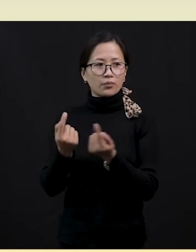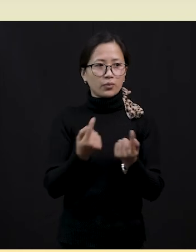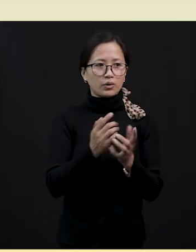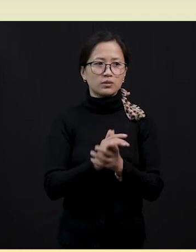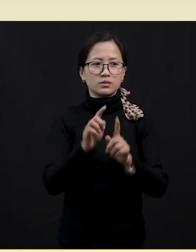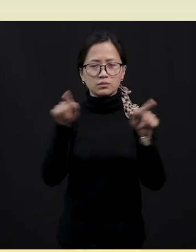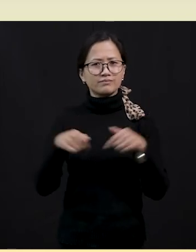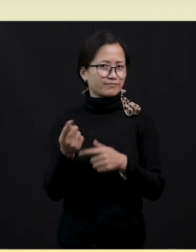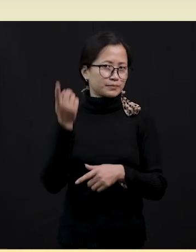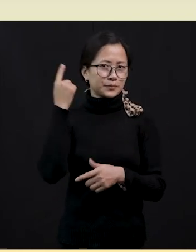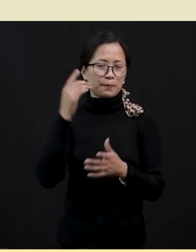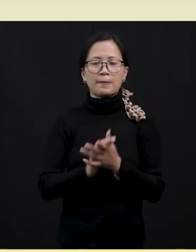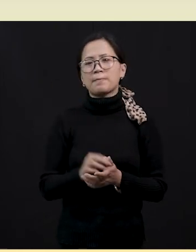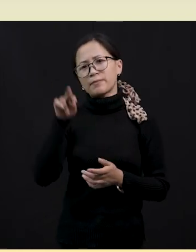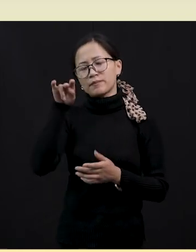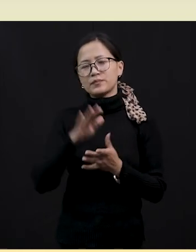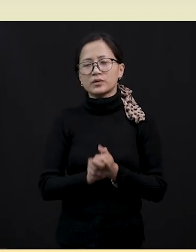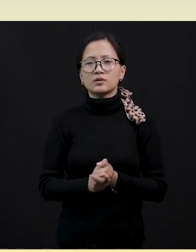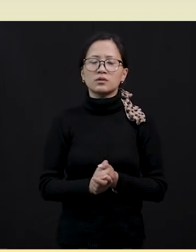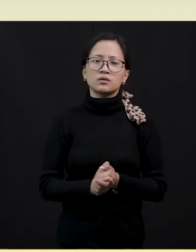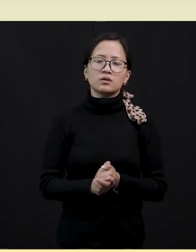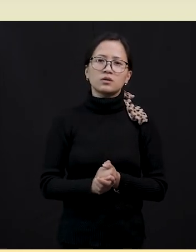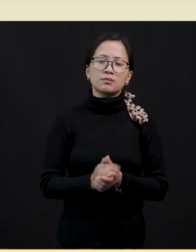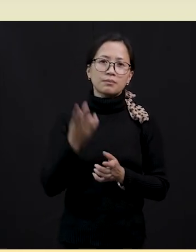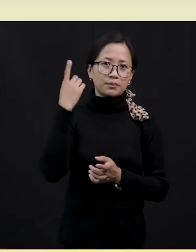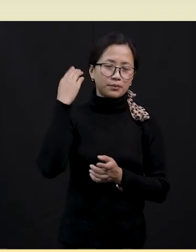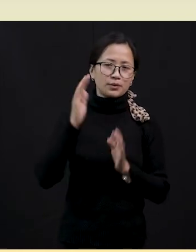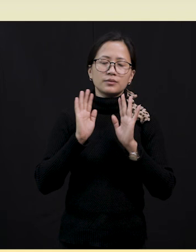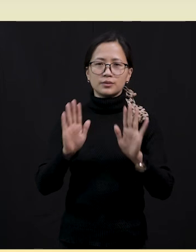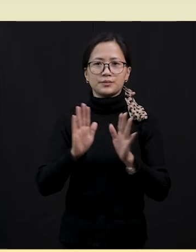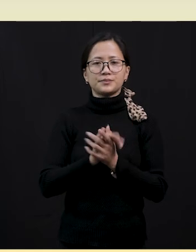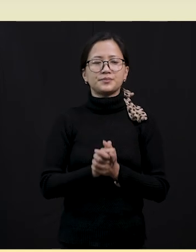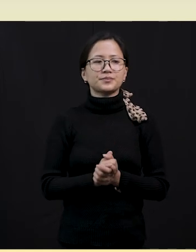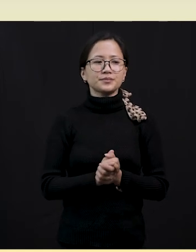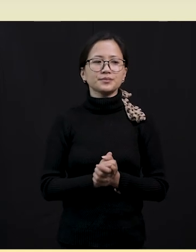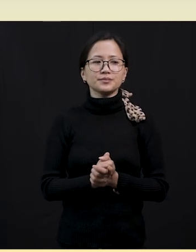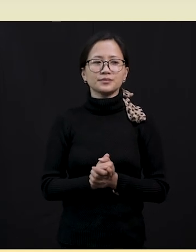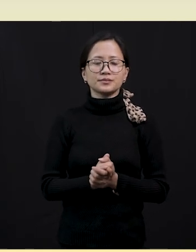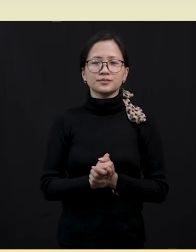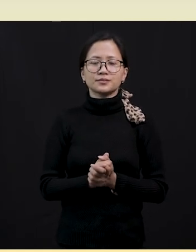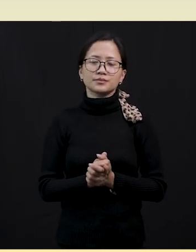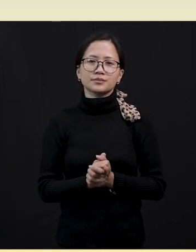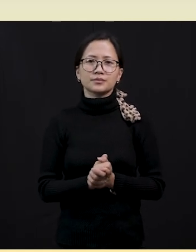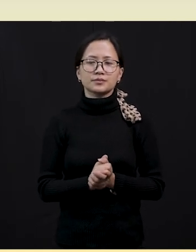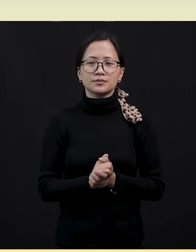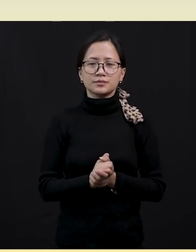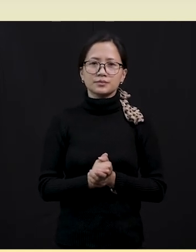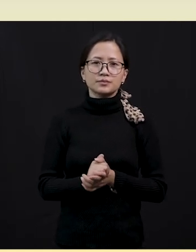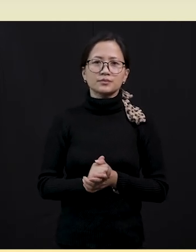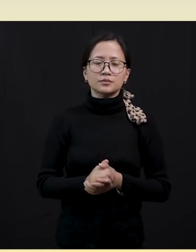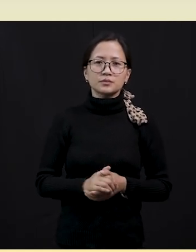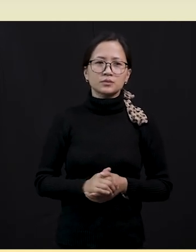yesterday. Again, yesterday, it means it's telling you the action has already happened. So Dad took us to the park